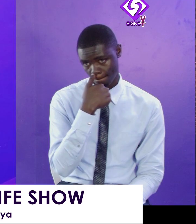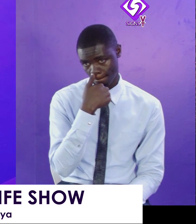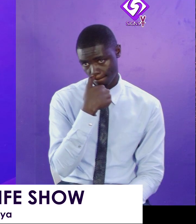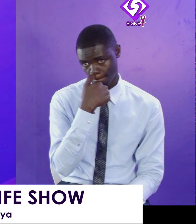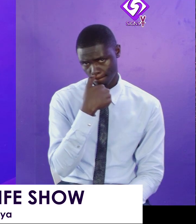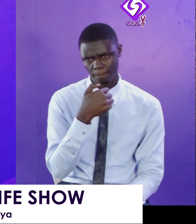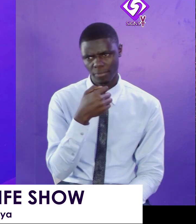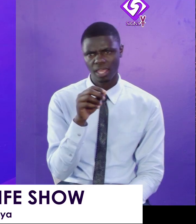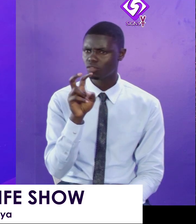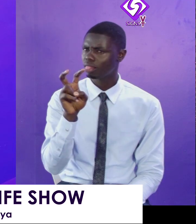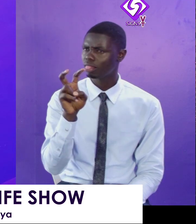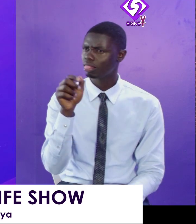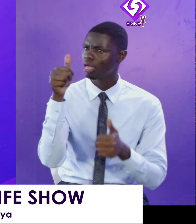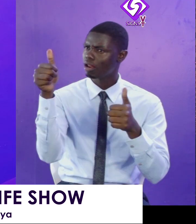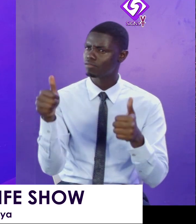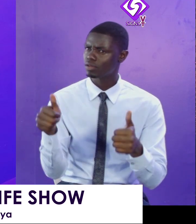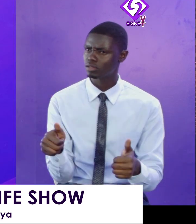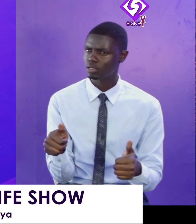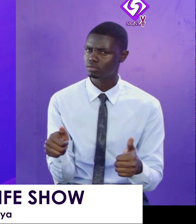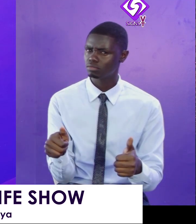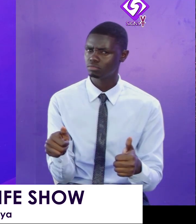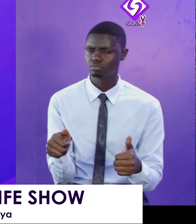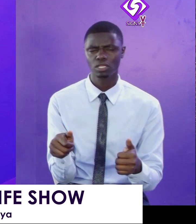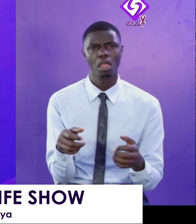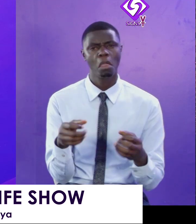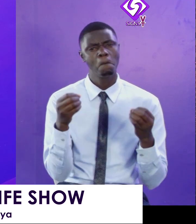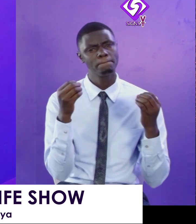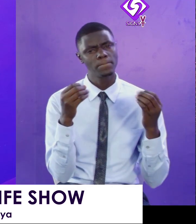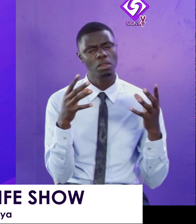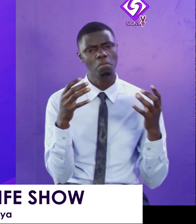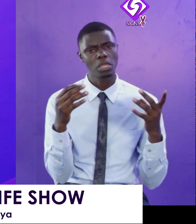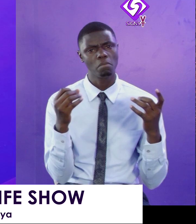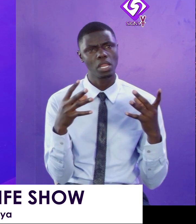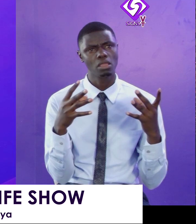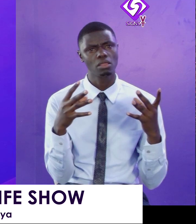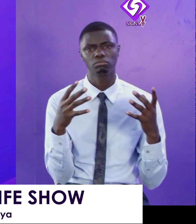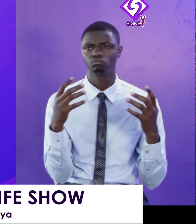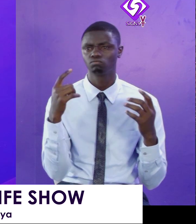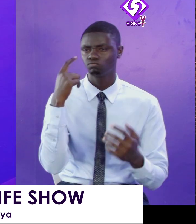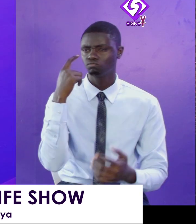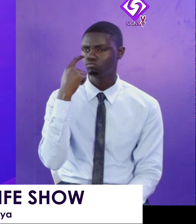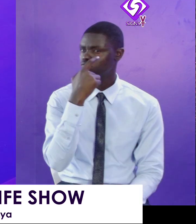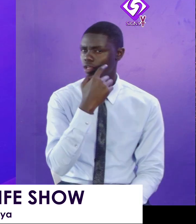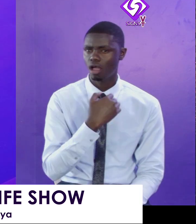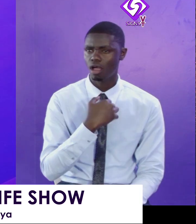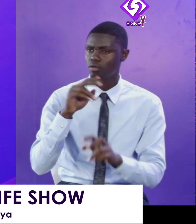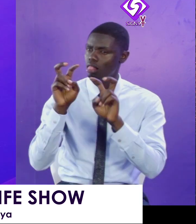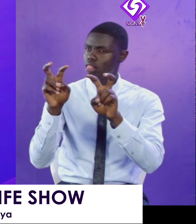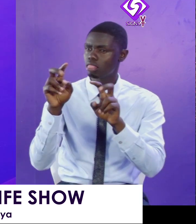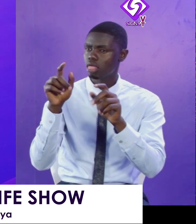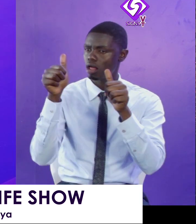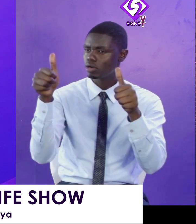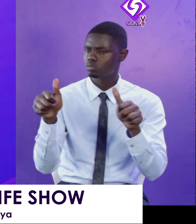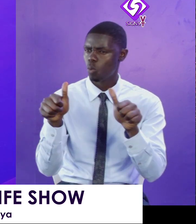have you ever looked at advertisements keenly? At least for many of you who have advantage of sight. Look at an advertisement very